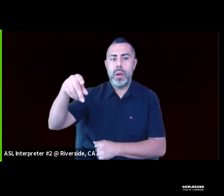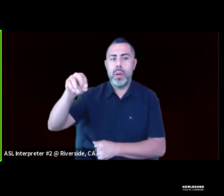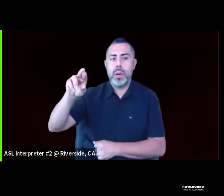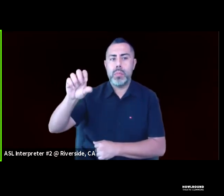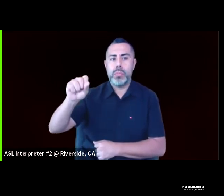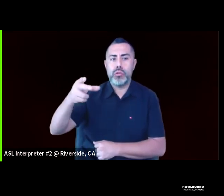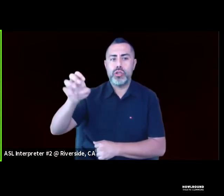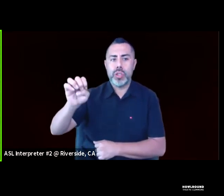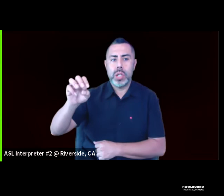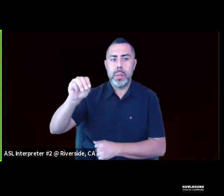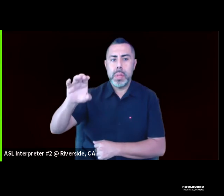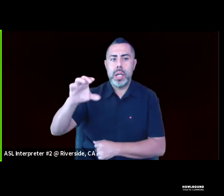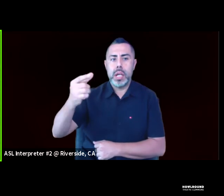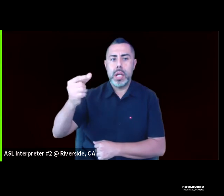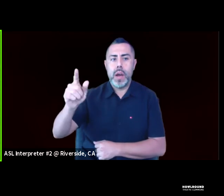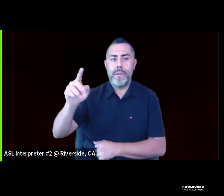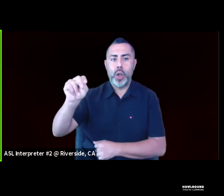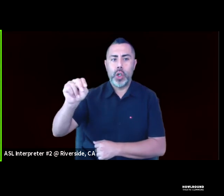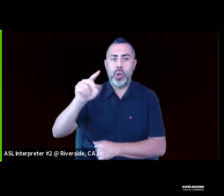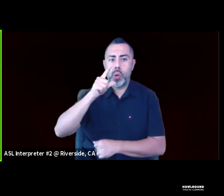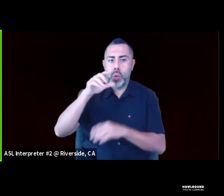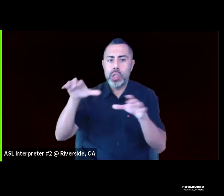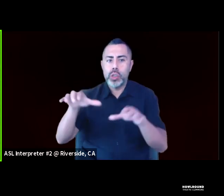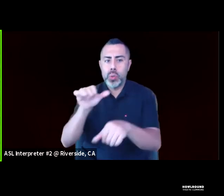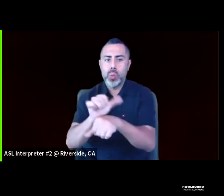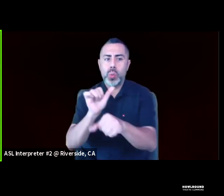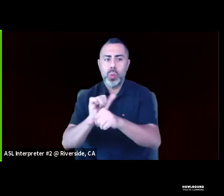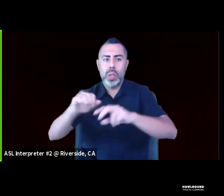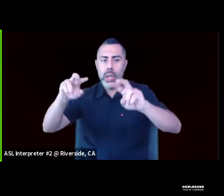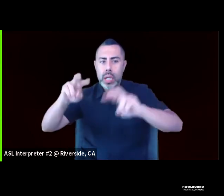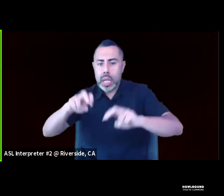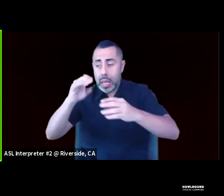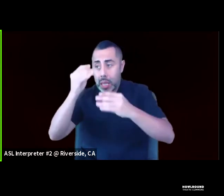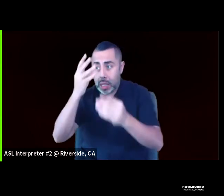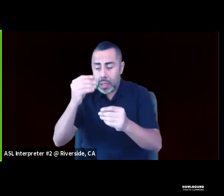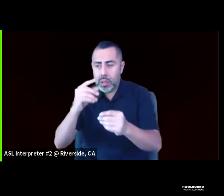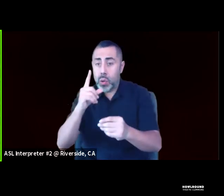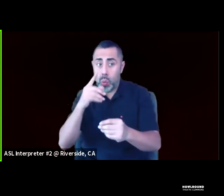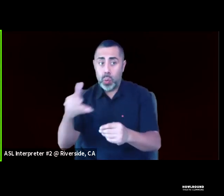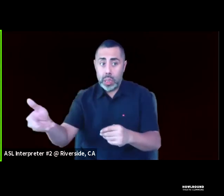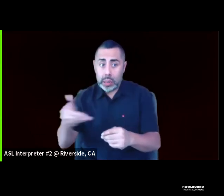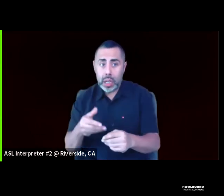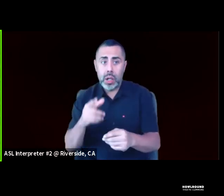the gender inequality, while improving, is still terrible.